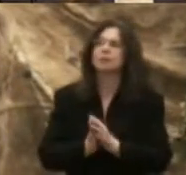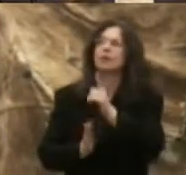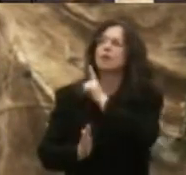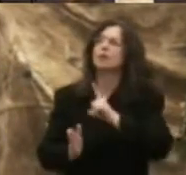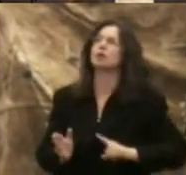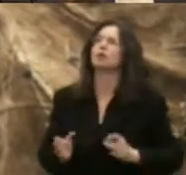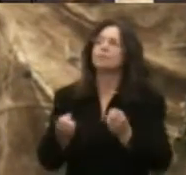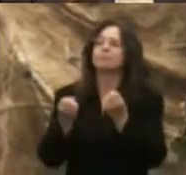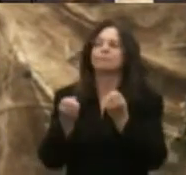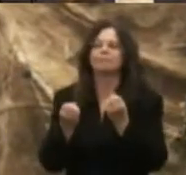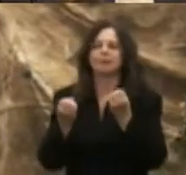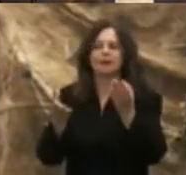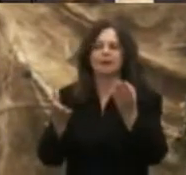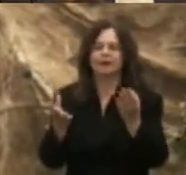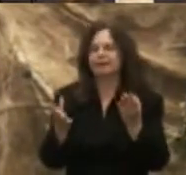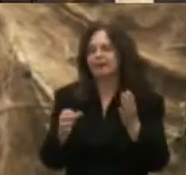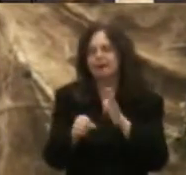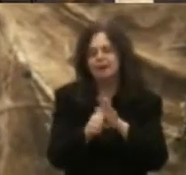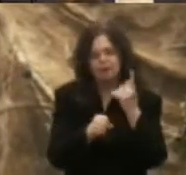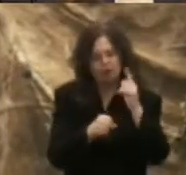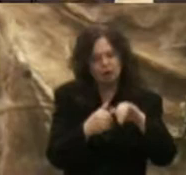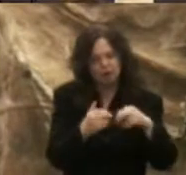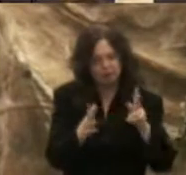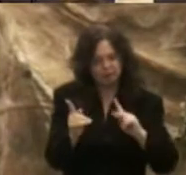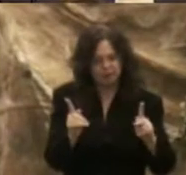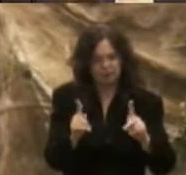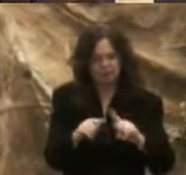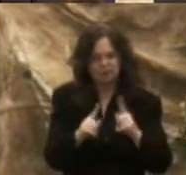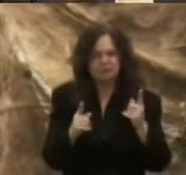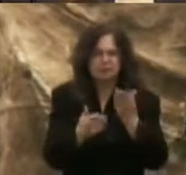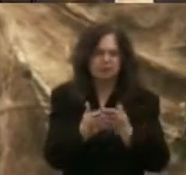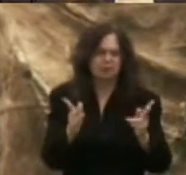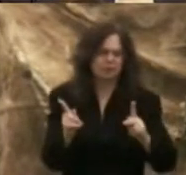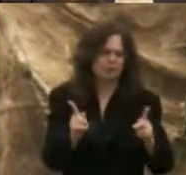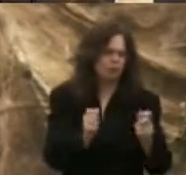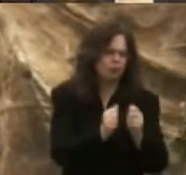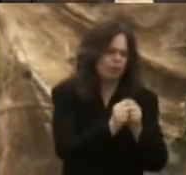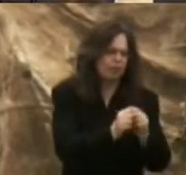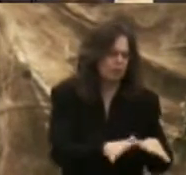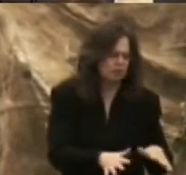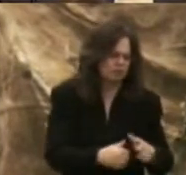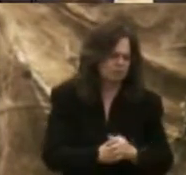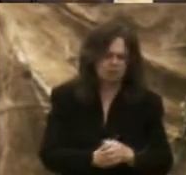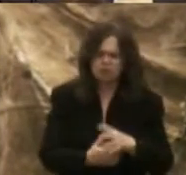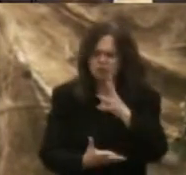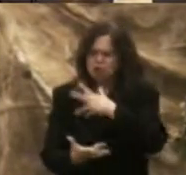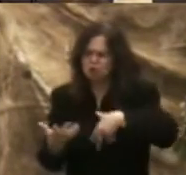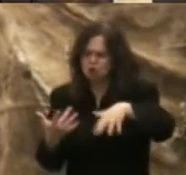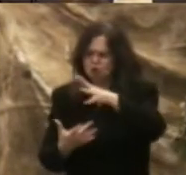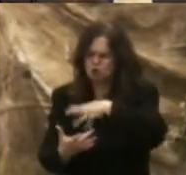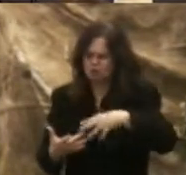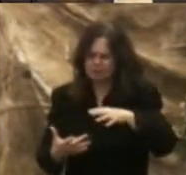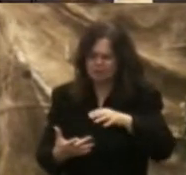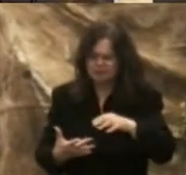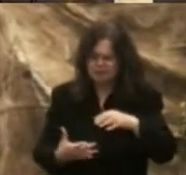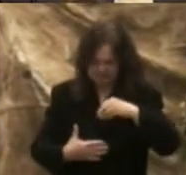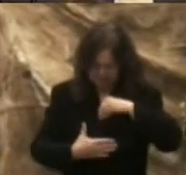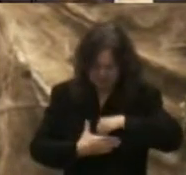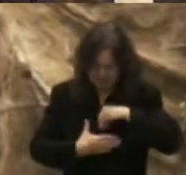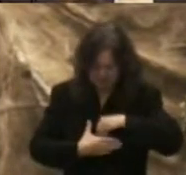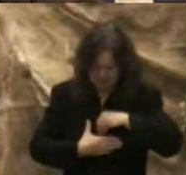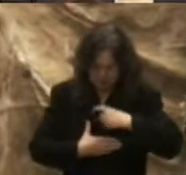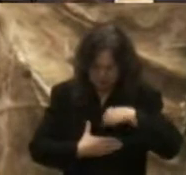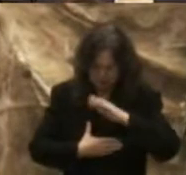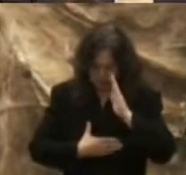Lord, there is plenty for all, yet so many go without. Stir up dissatisfaction within us that we can bear